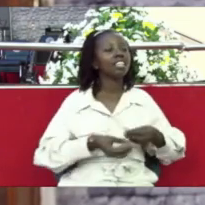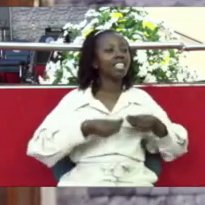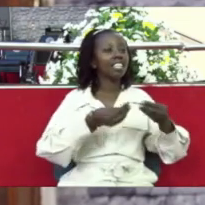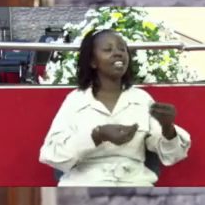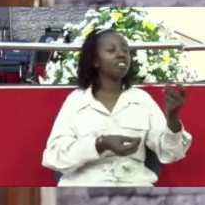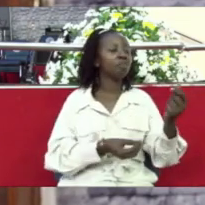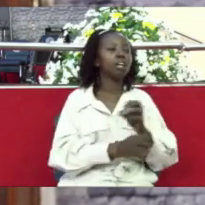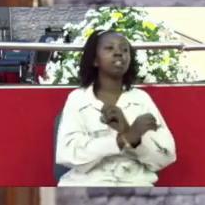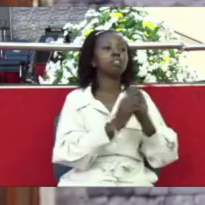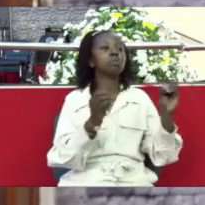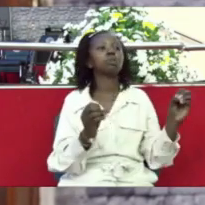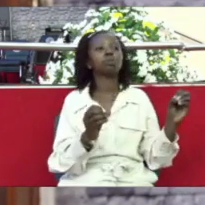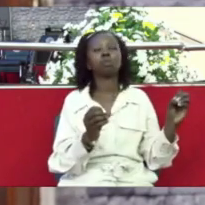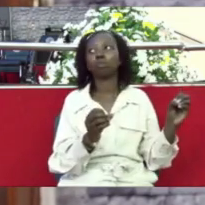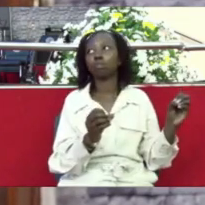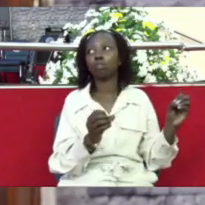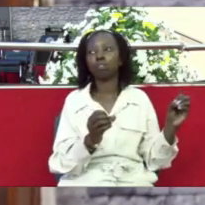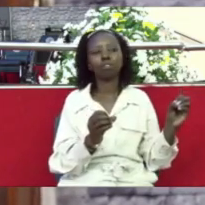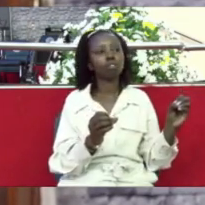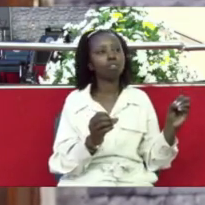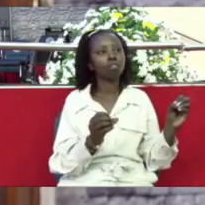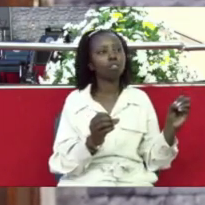tea and no mandazi.